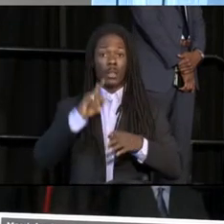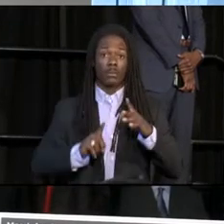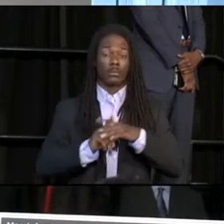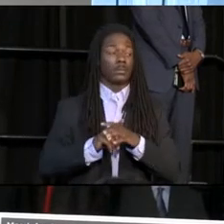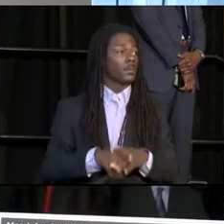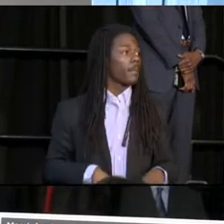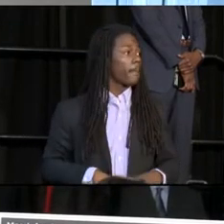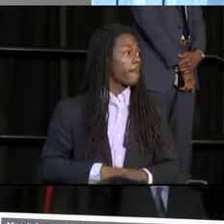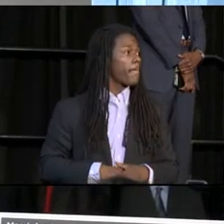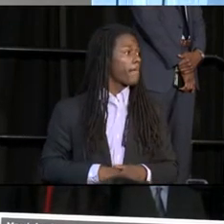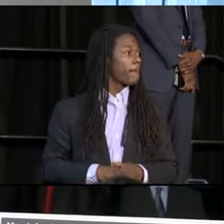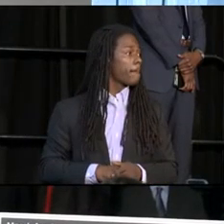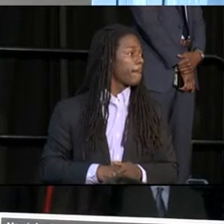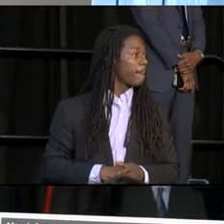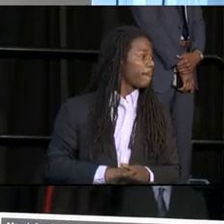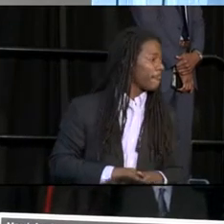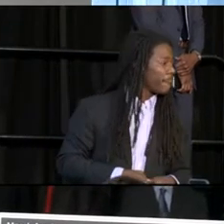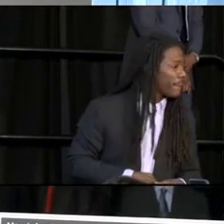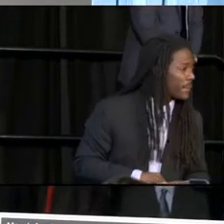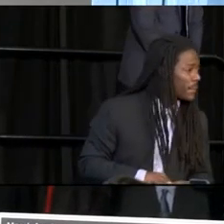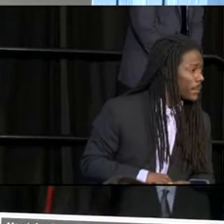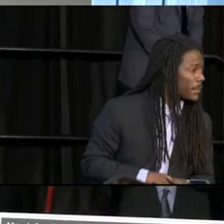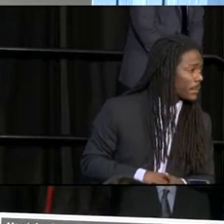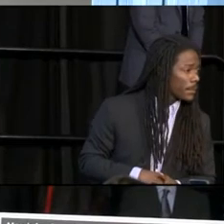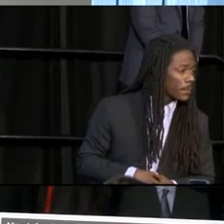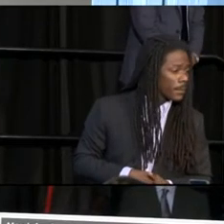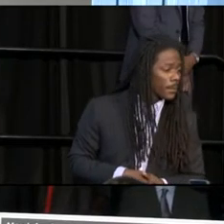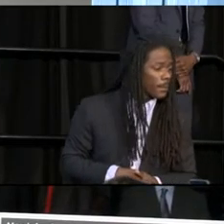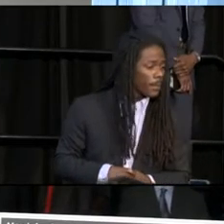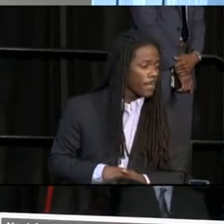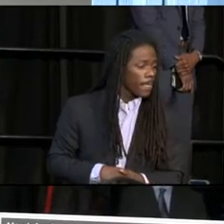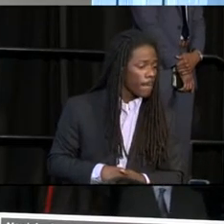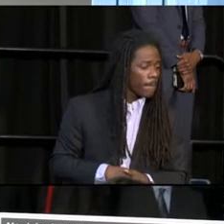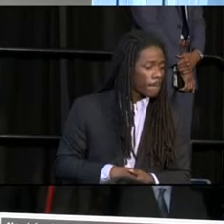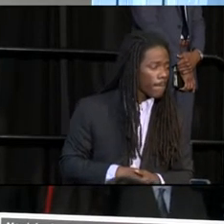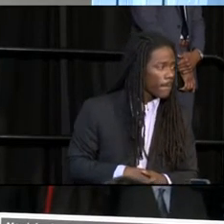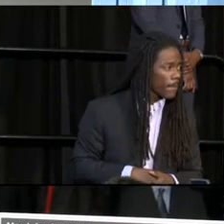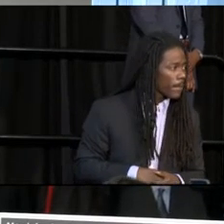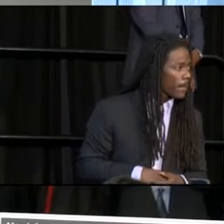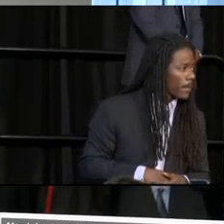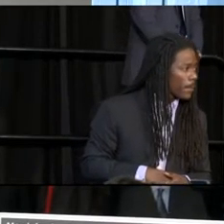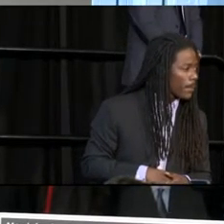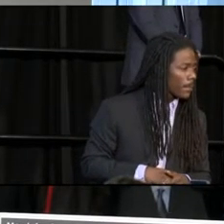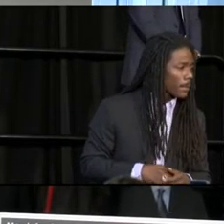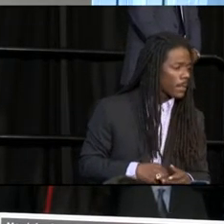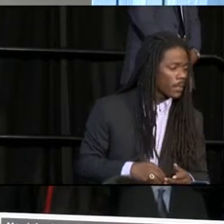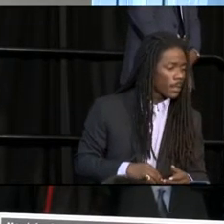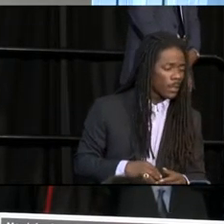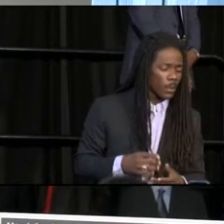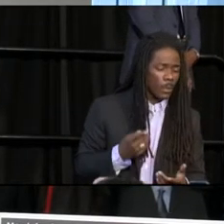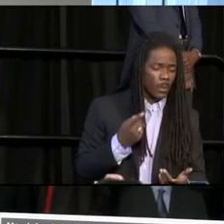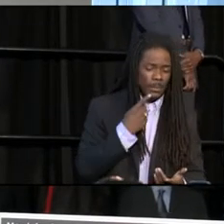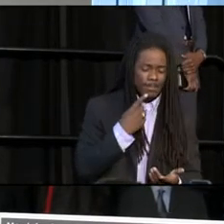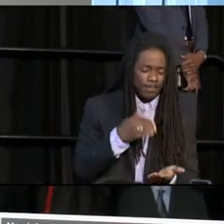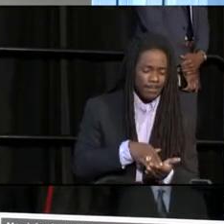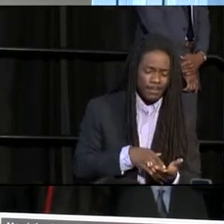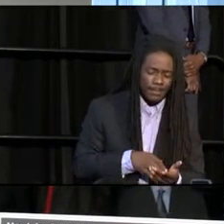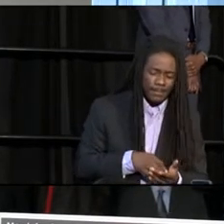ma'am. Will the usual parking position at the north side of Freedom Plaza be available for parking? Will the what